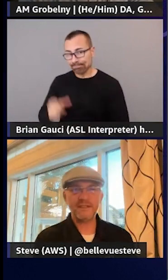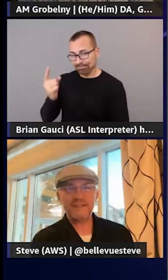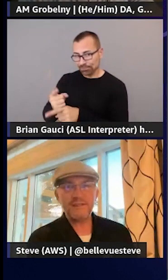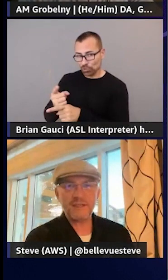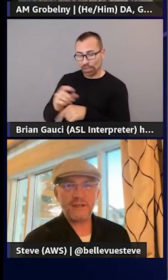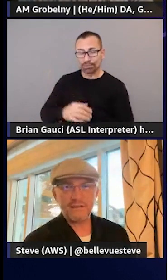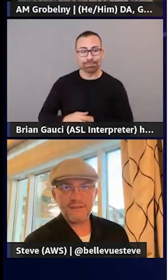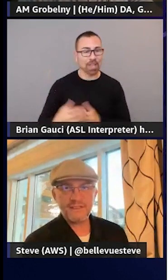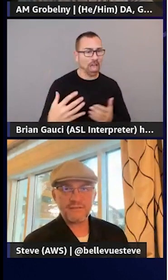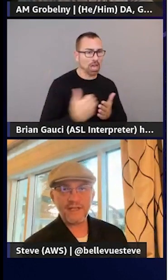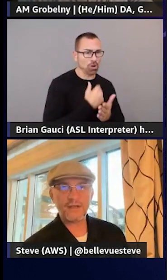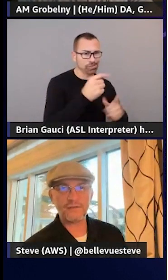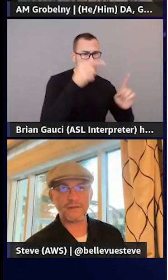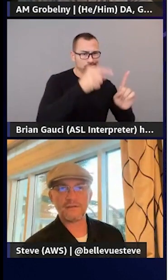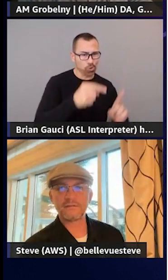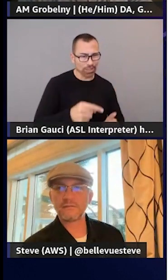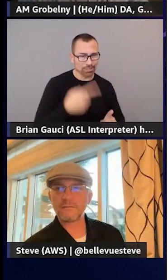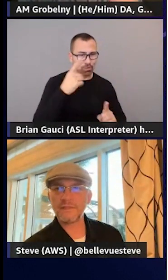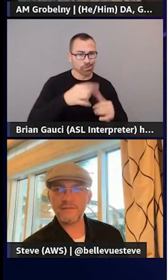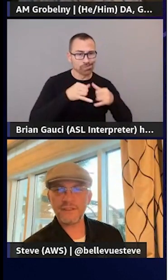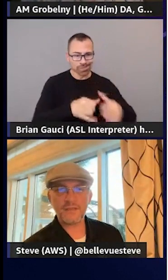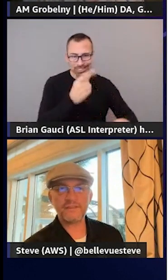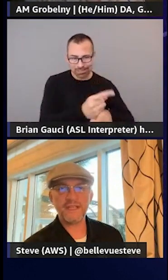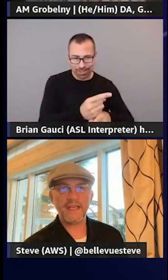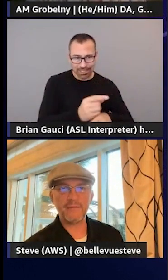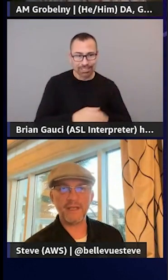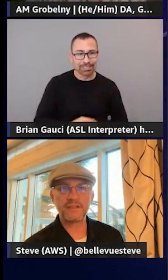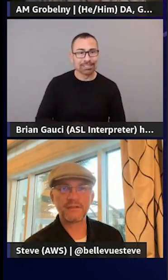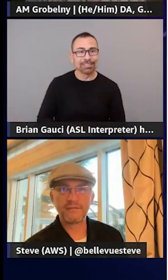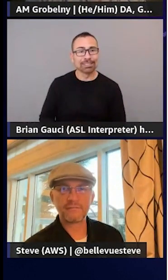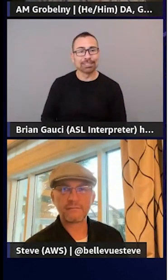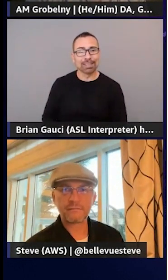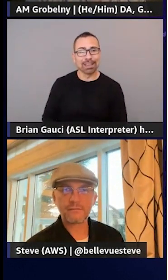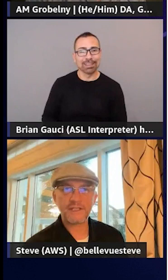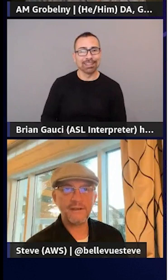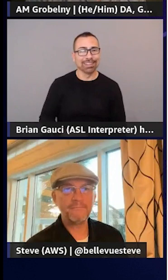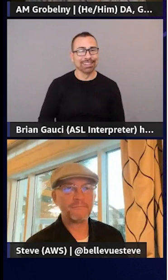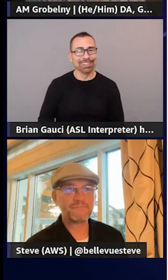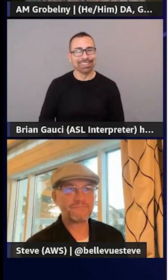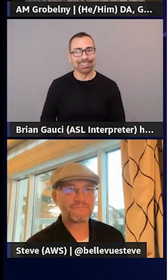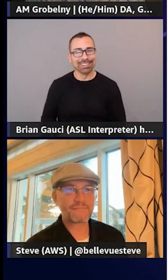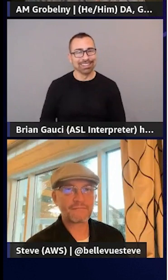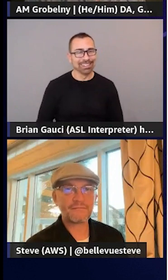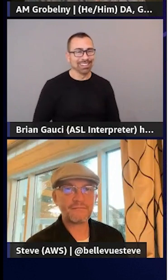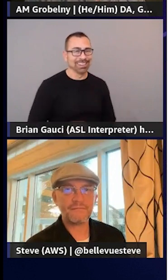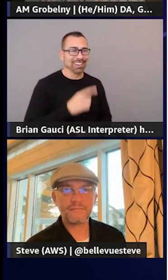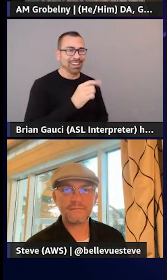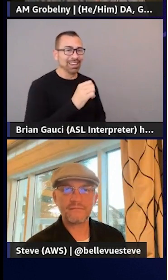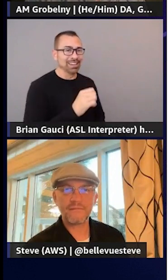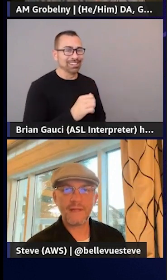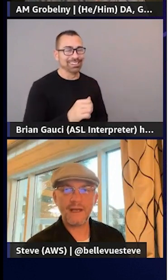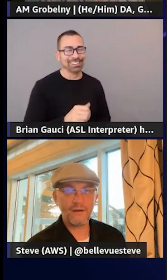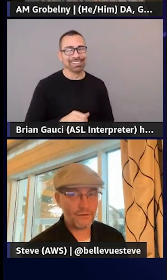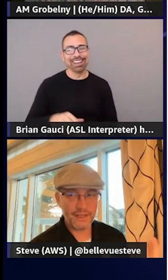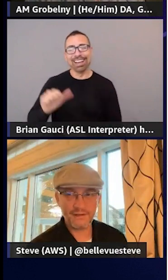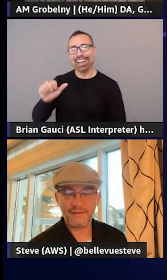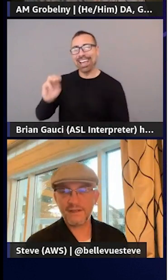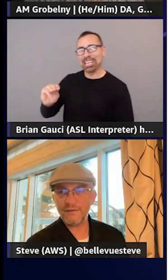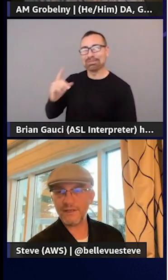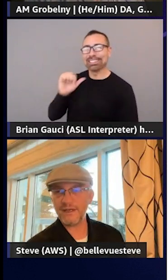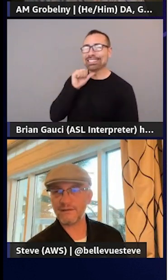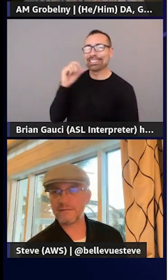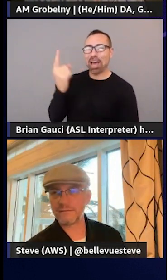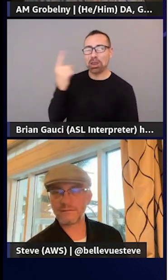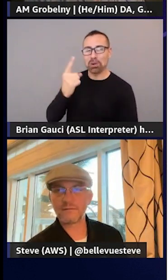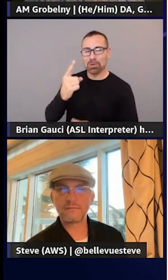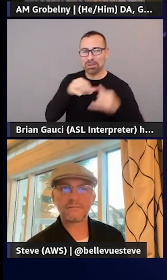this sounds like this is really cool. And glory too, Steve. Sorry? And glory. Points make glory. Glory,